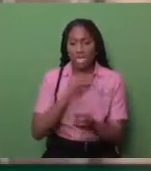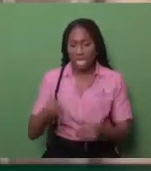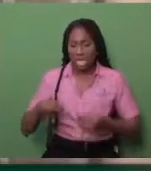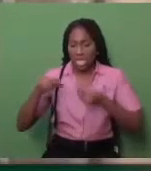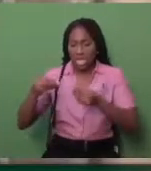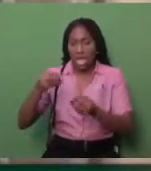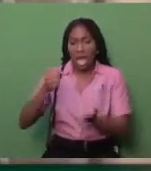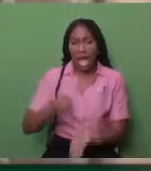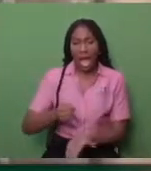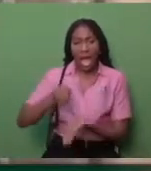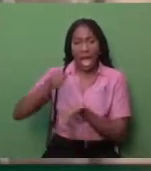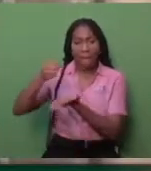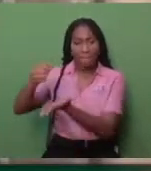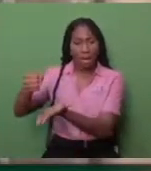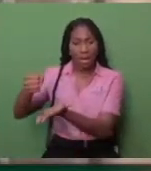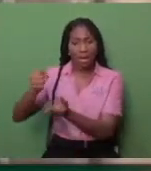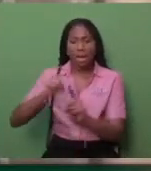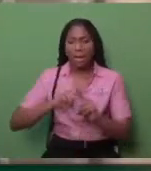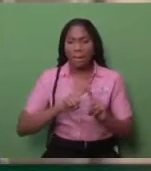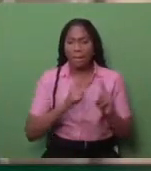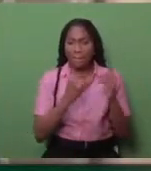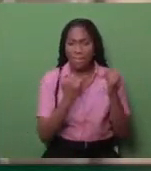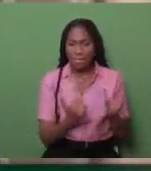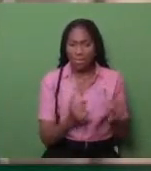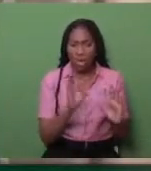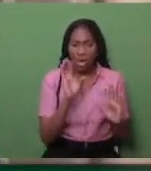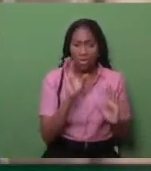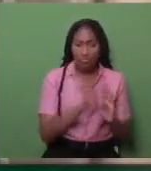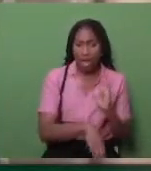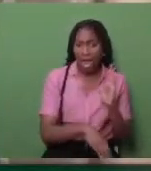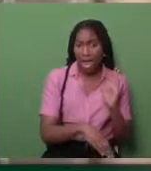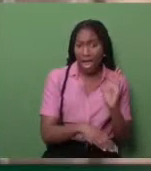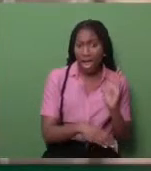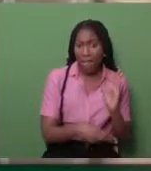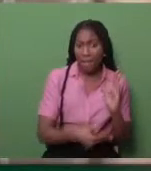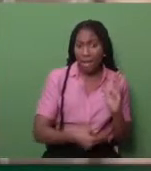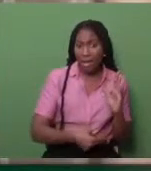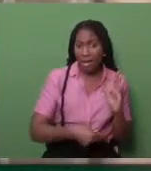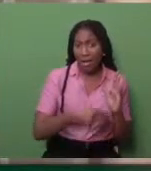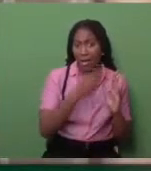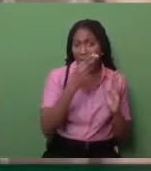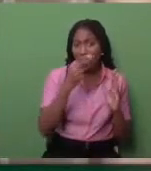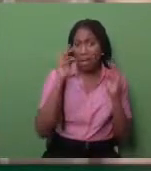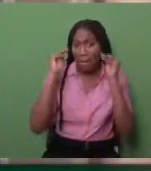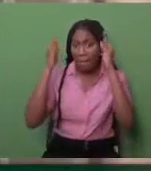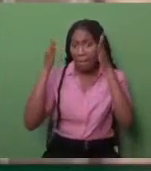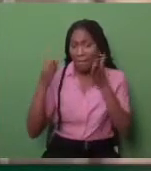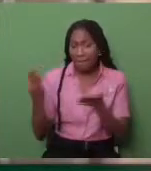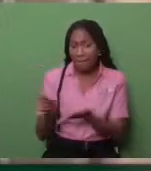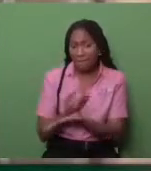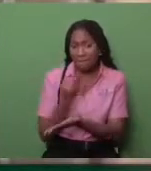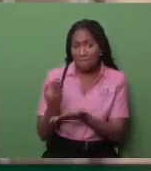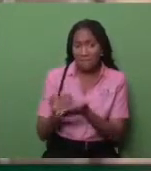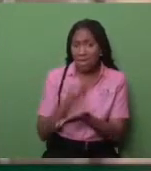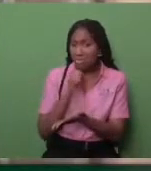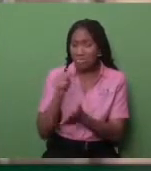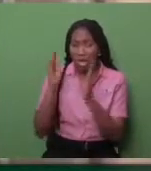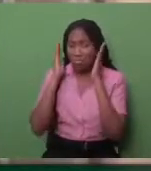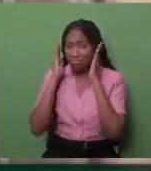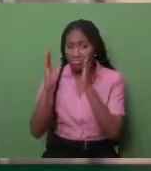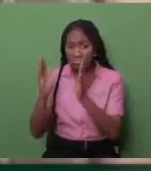crime is escalating, crime and criminality escalating. The minister paid scant regard for the safety